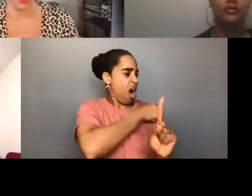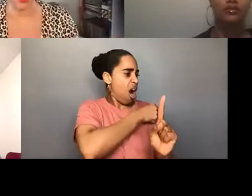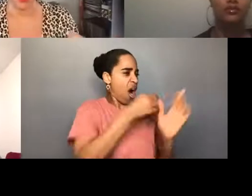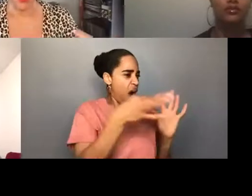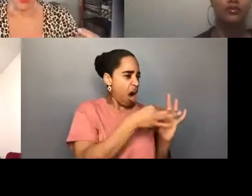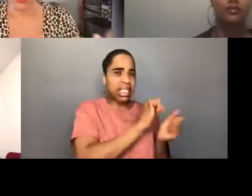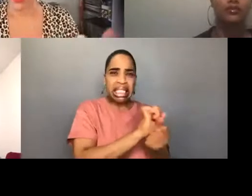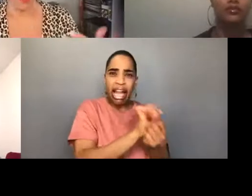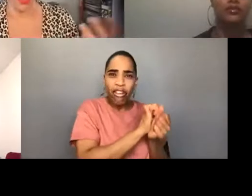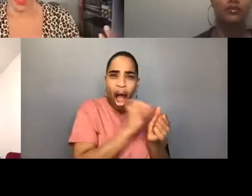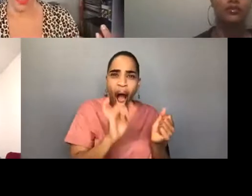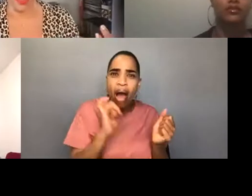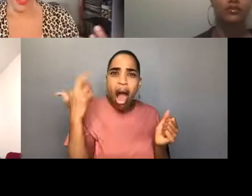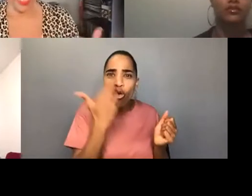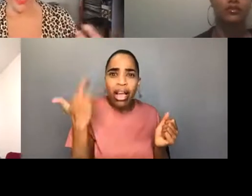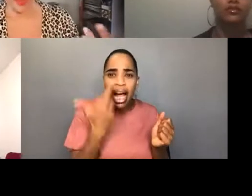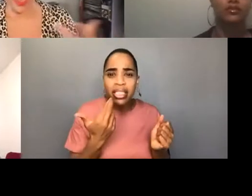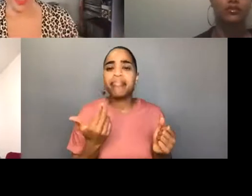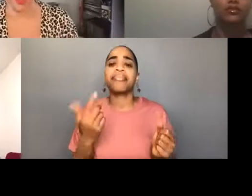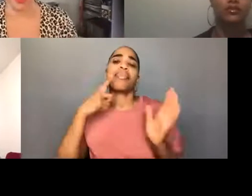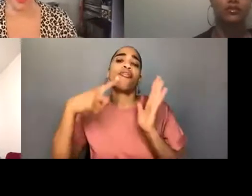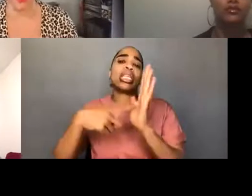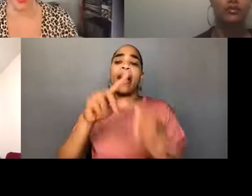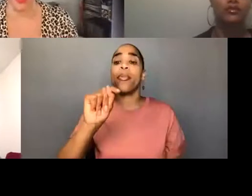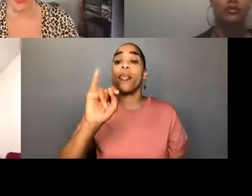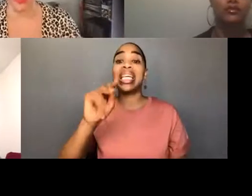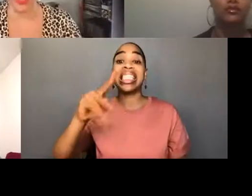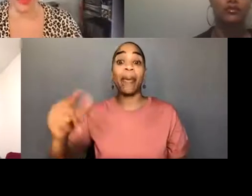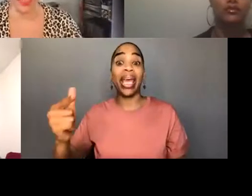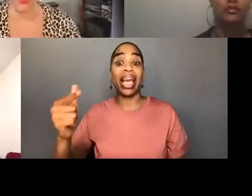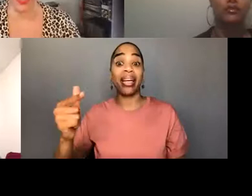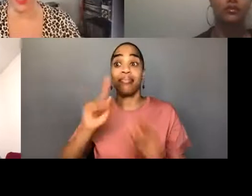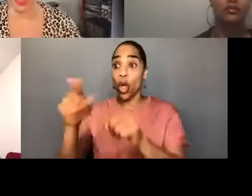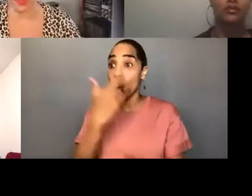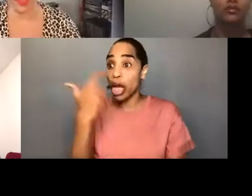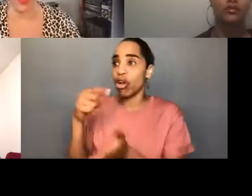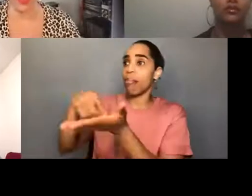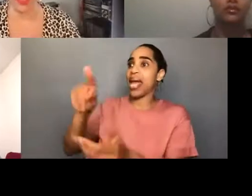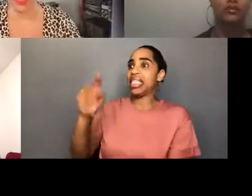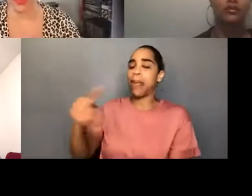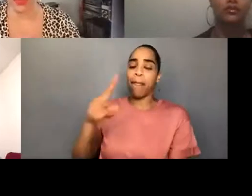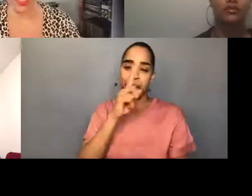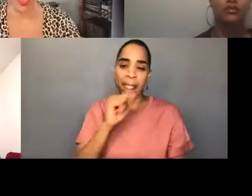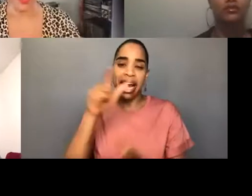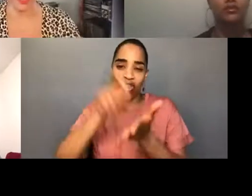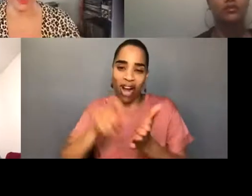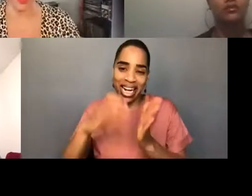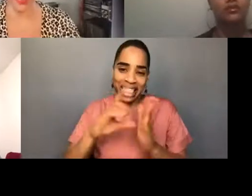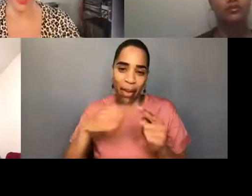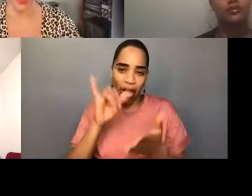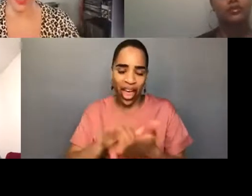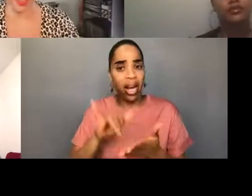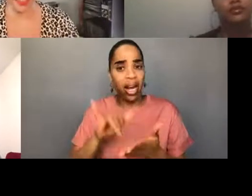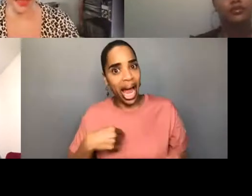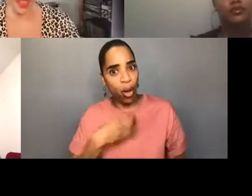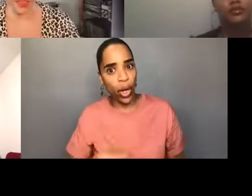So what are something, you know, like tipping, for instance, which we didn't do an essay on, but I've always wished that we would. Tipping